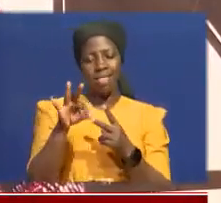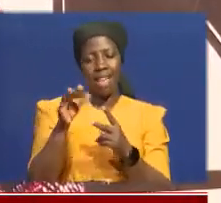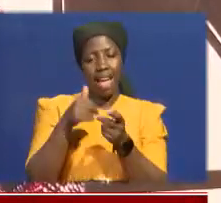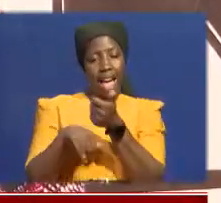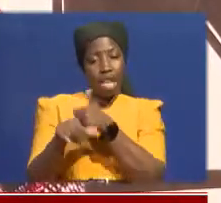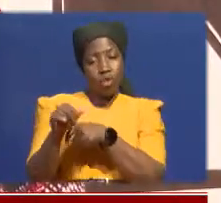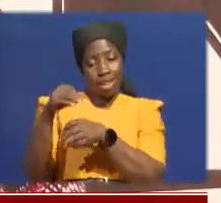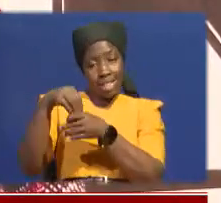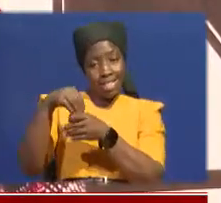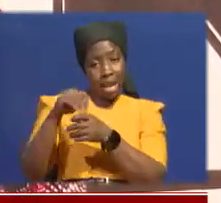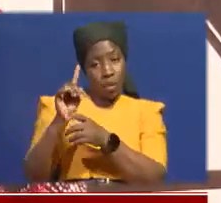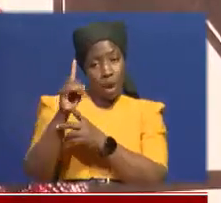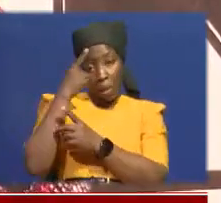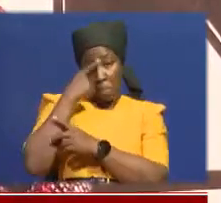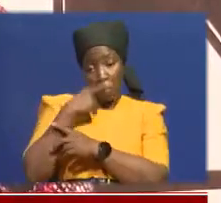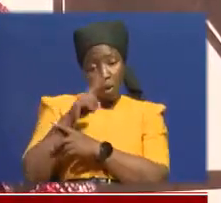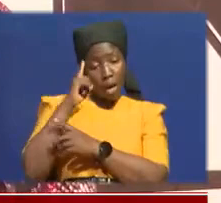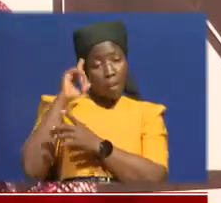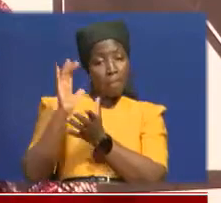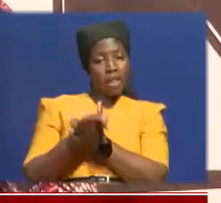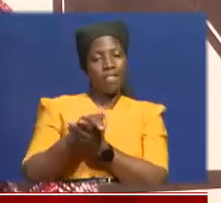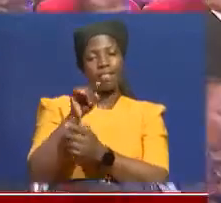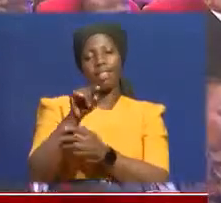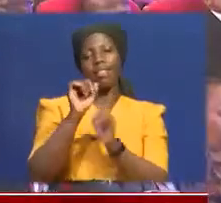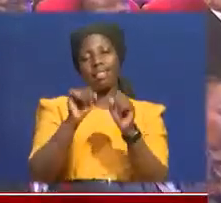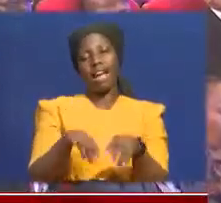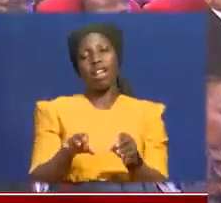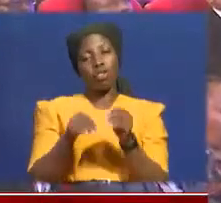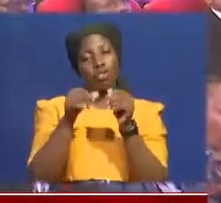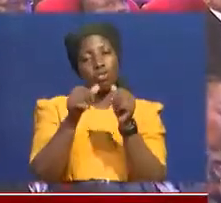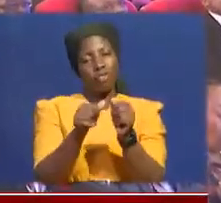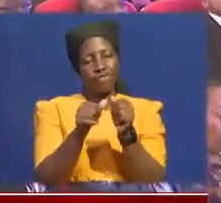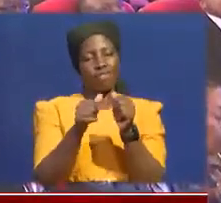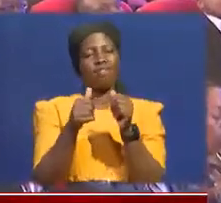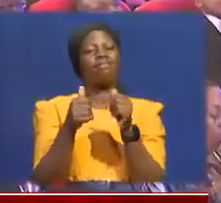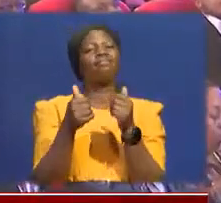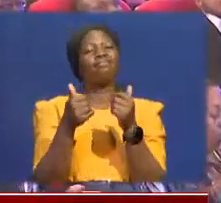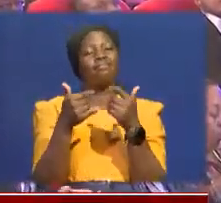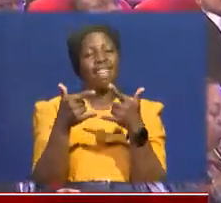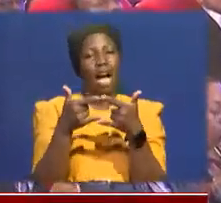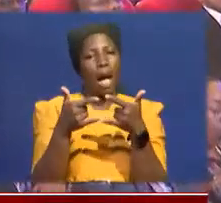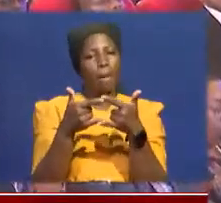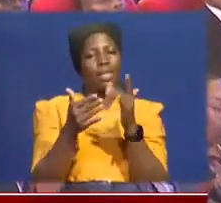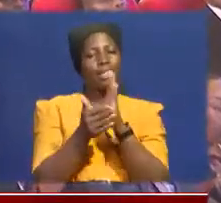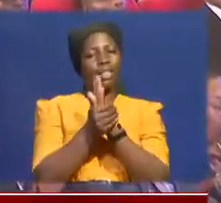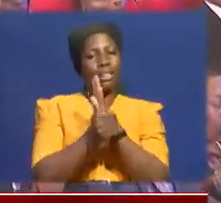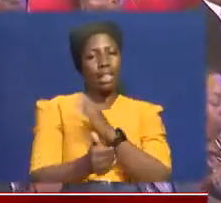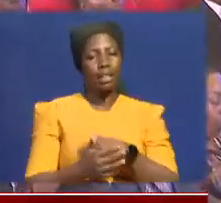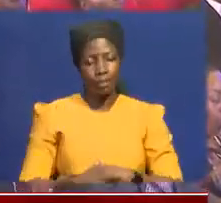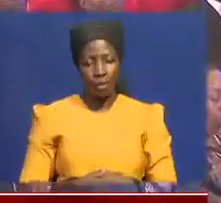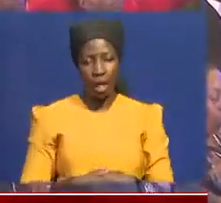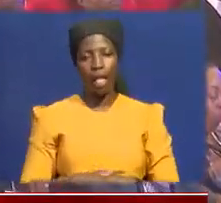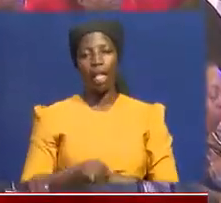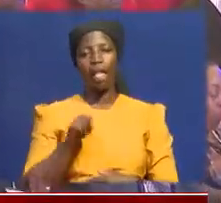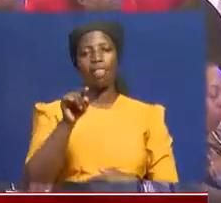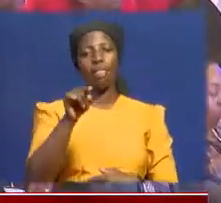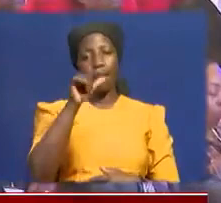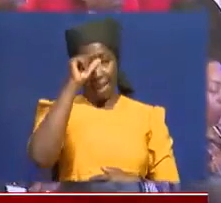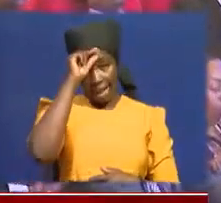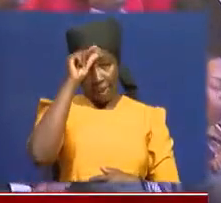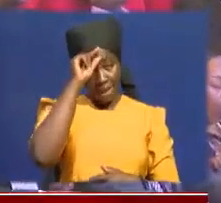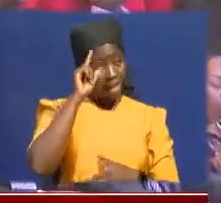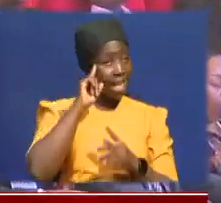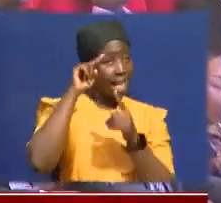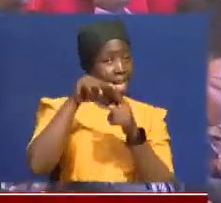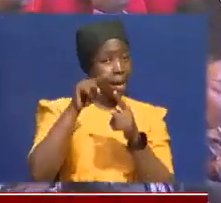policy, and we believe this one will address the skills mismatch. Furthermore, the state seeks to collaborate with private